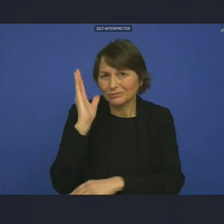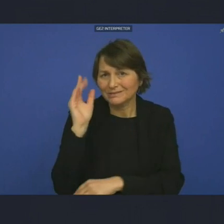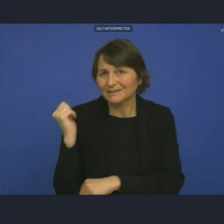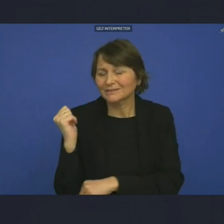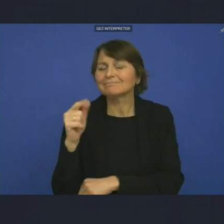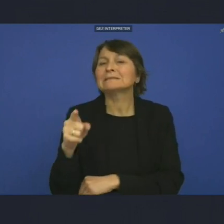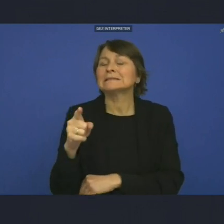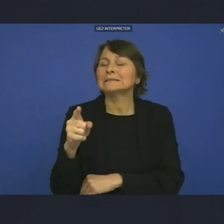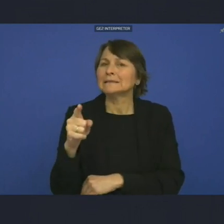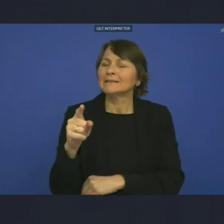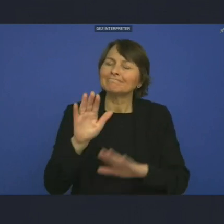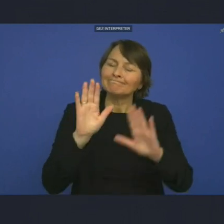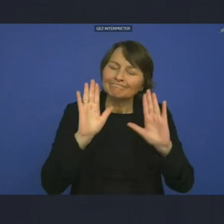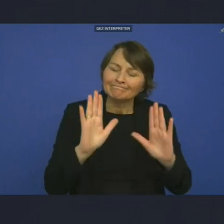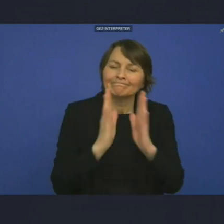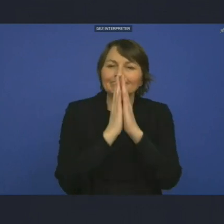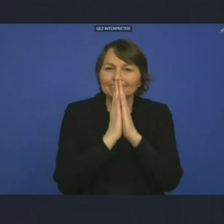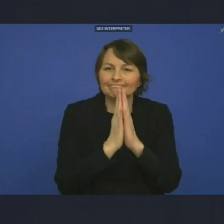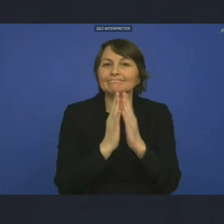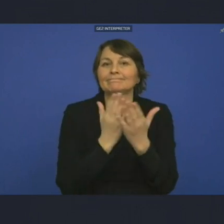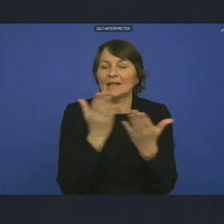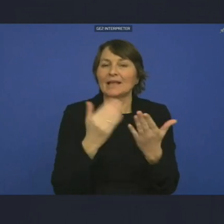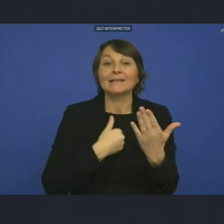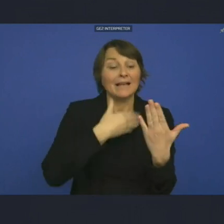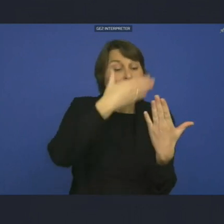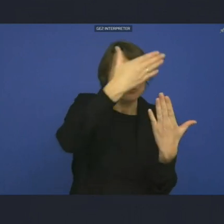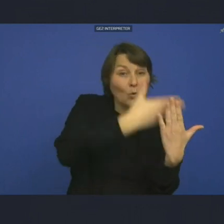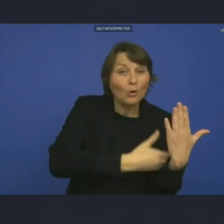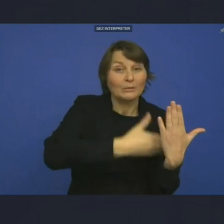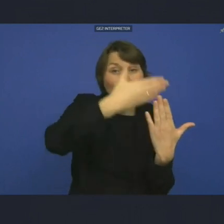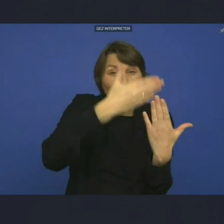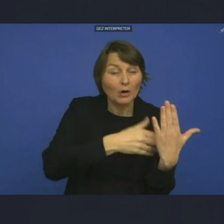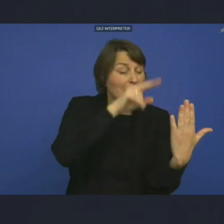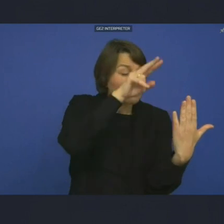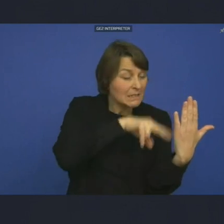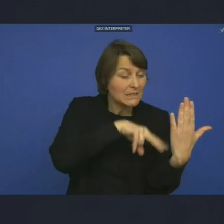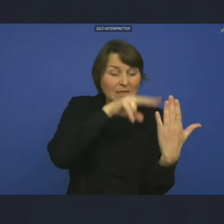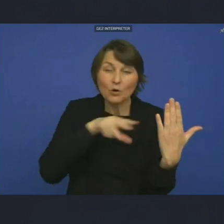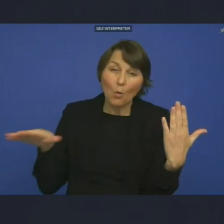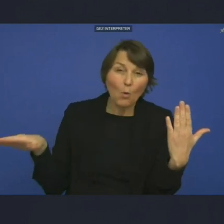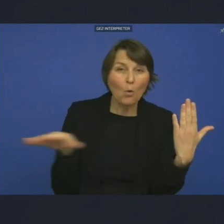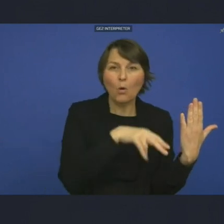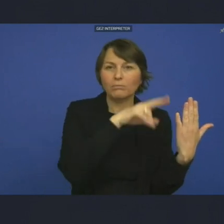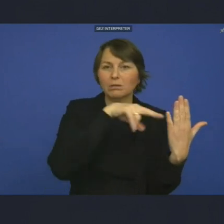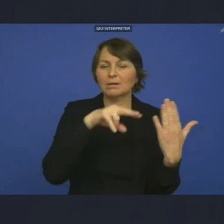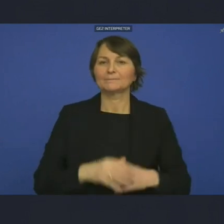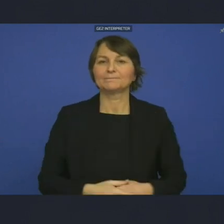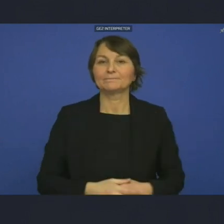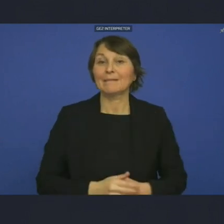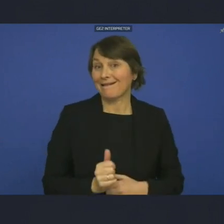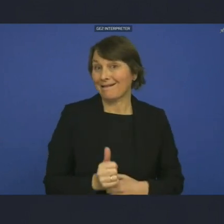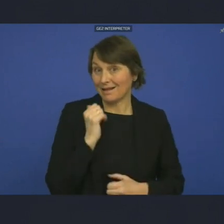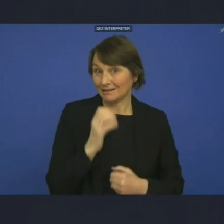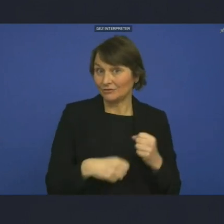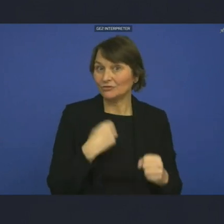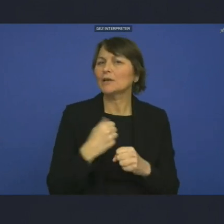It's very important that you pay attention in all documents, in all form. Last year we experienced a new submission system. I know